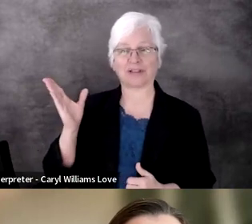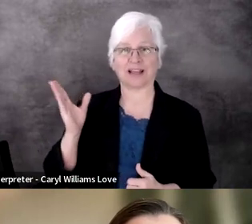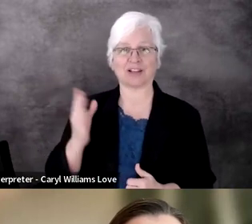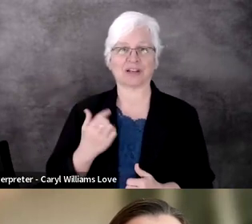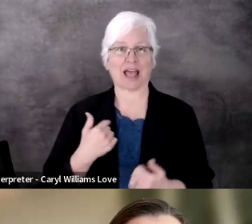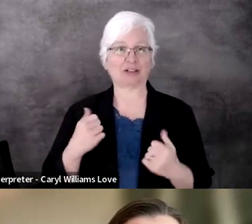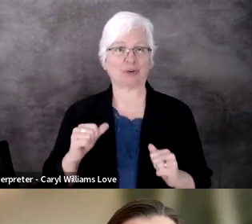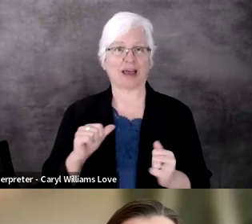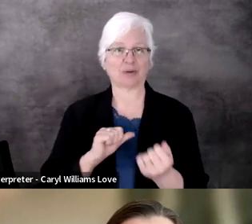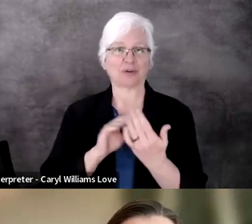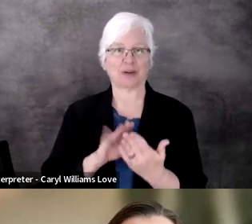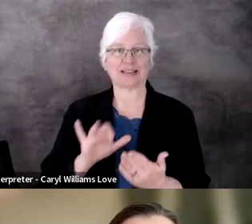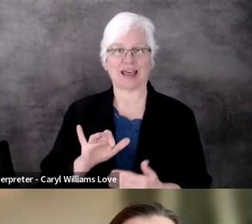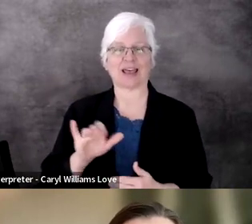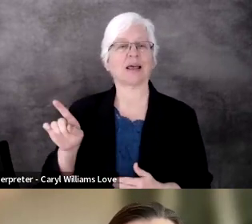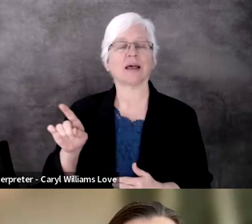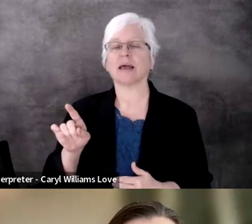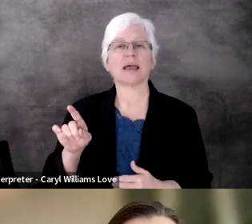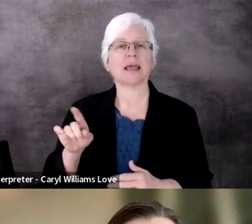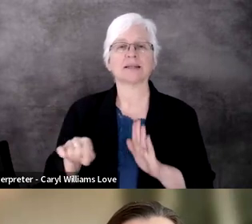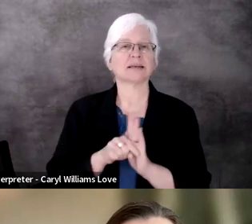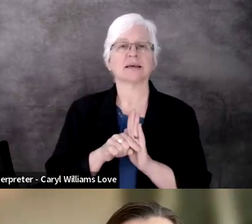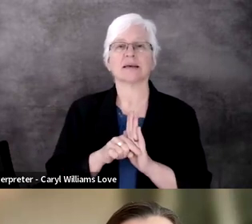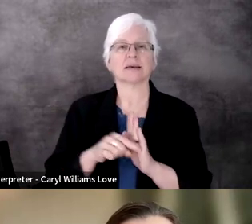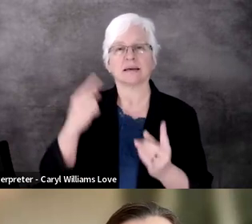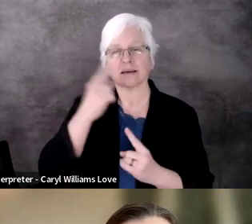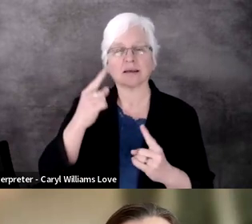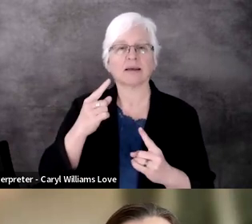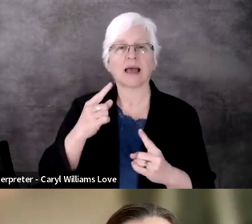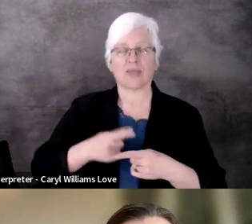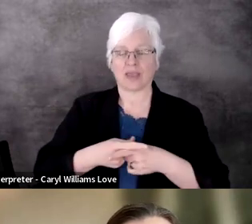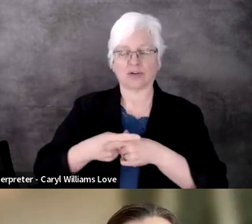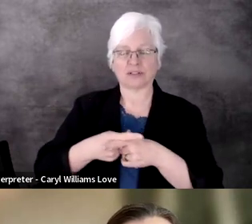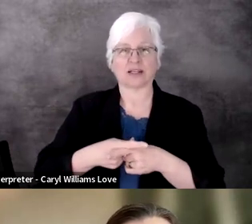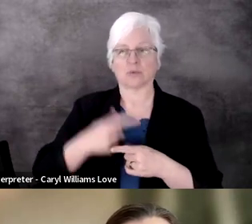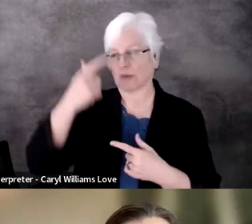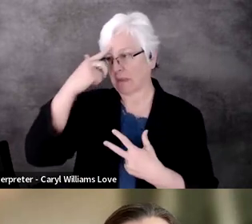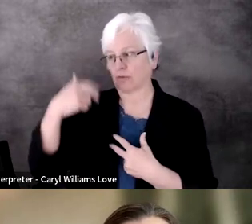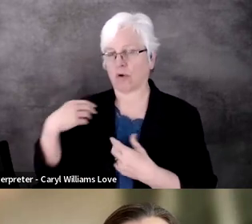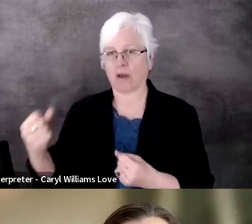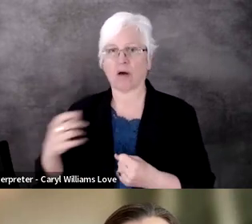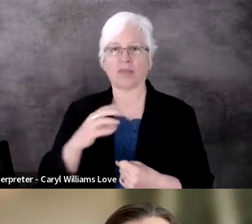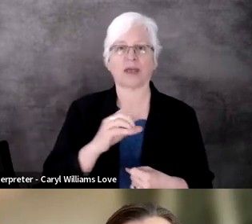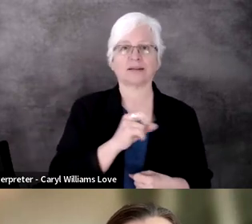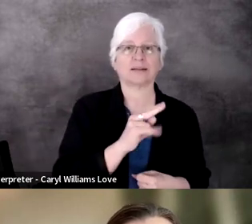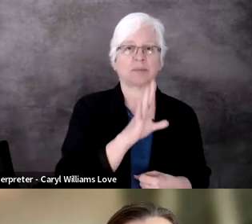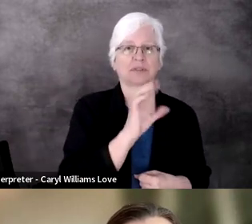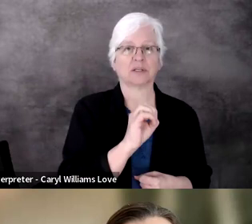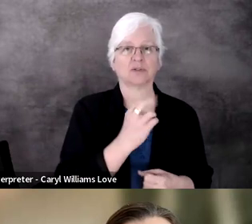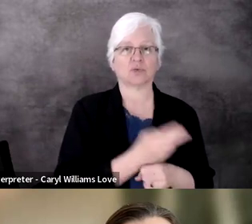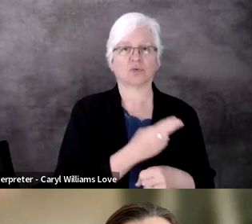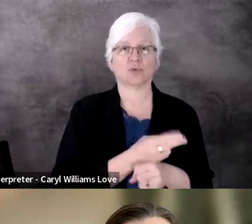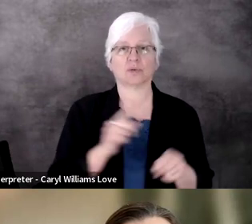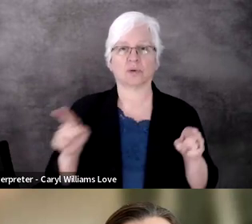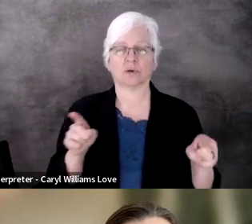in my presentation. So stigma, the complex intersection between mental health and substance use in both presentation and how